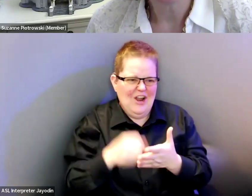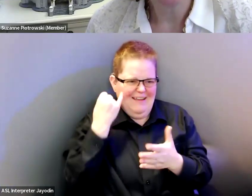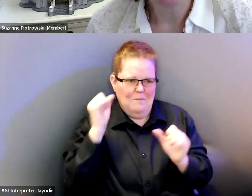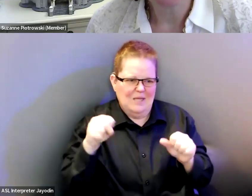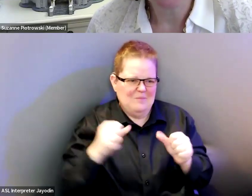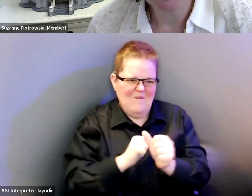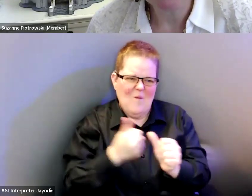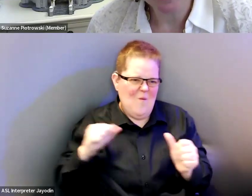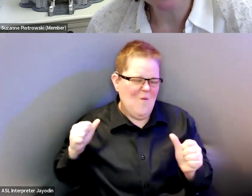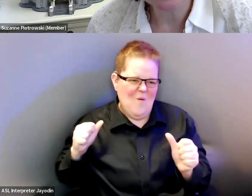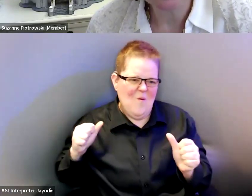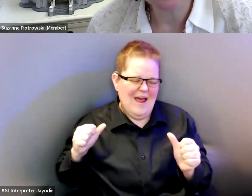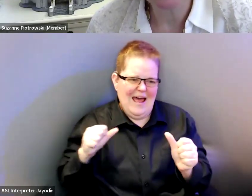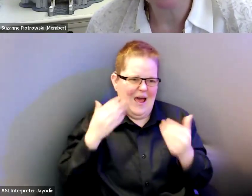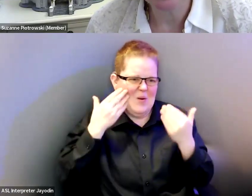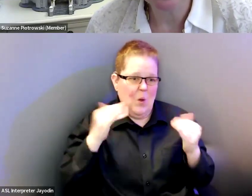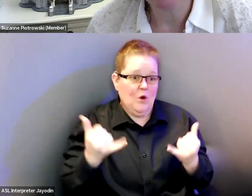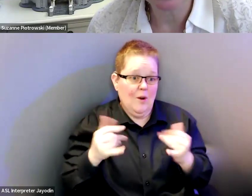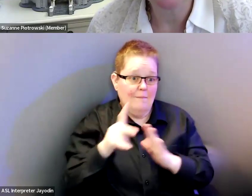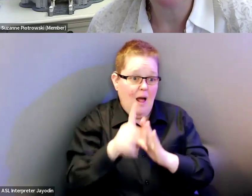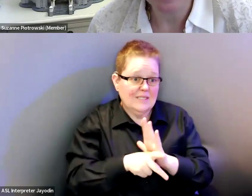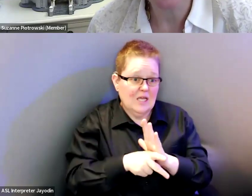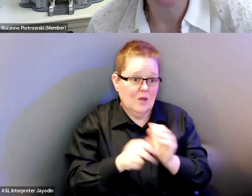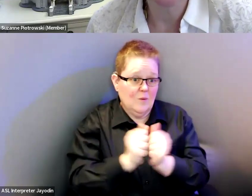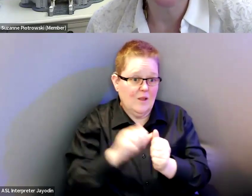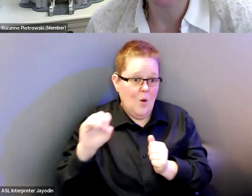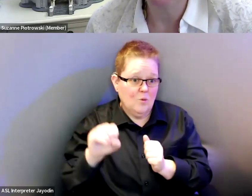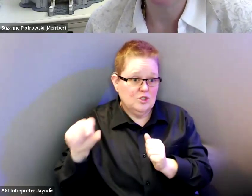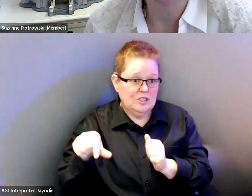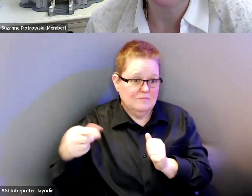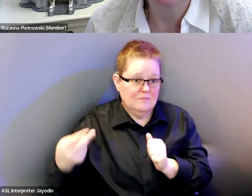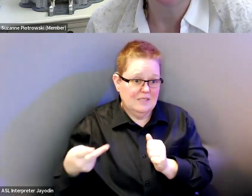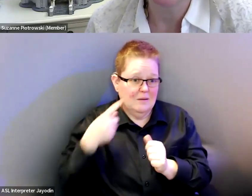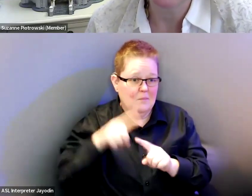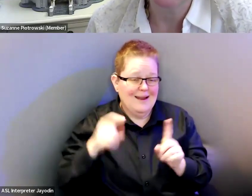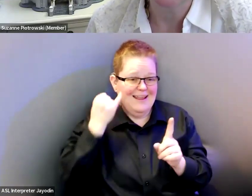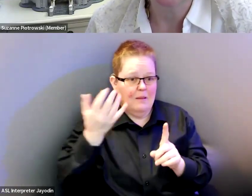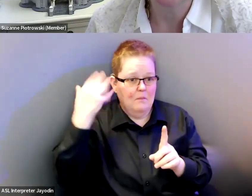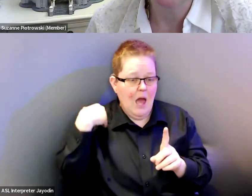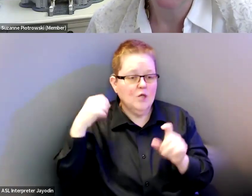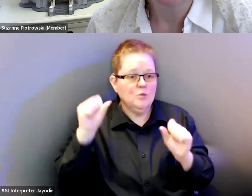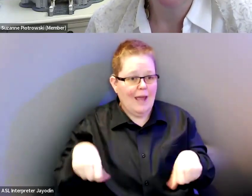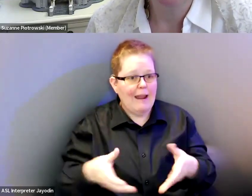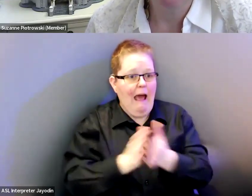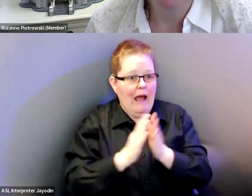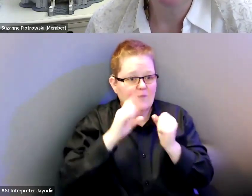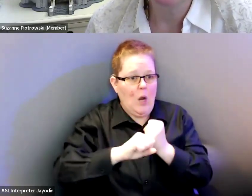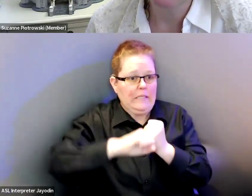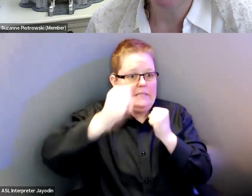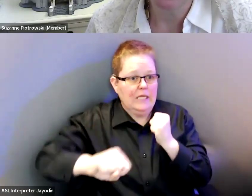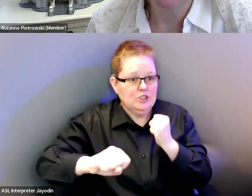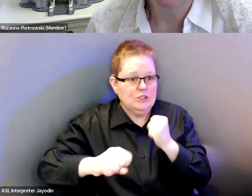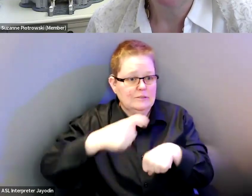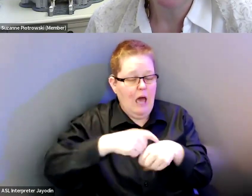And I don't know the current policies with the OGP, but in the past, you have been able to ask for extensions. So that might